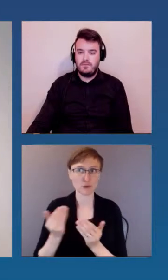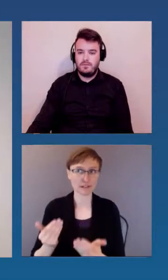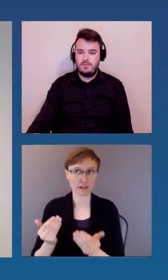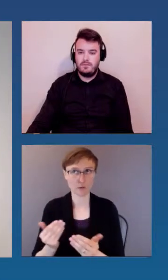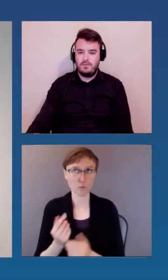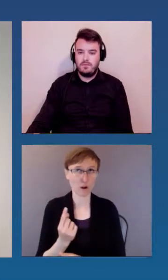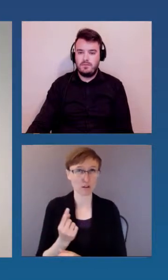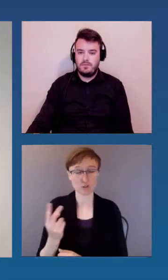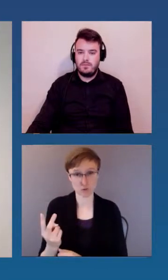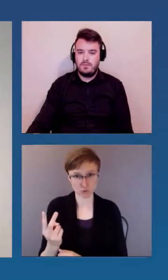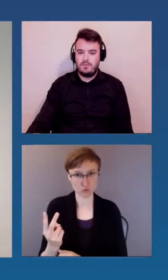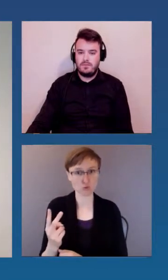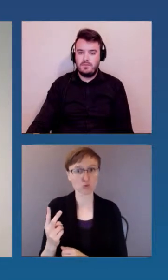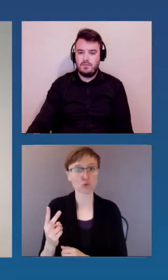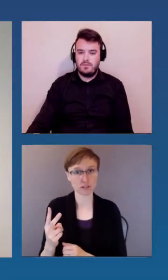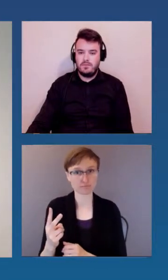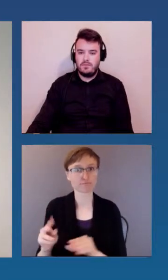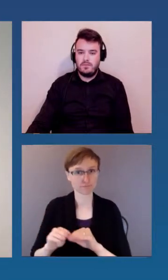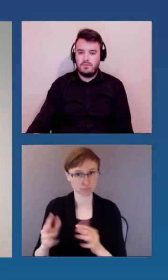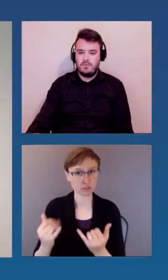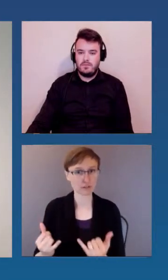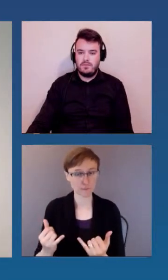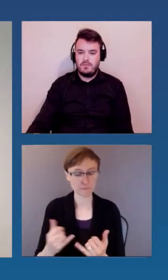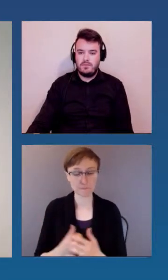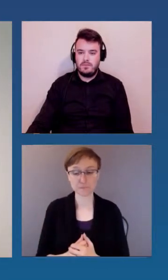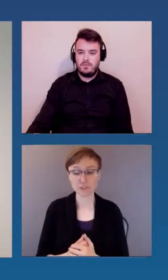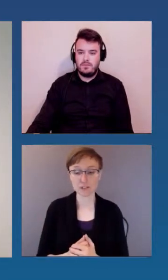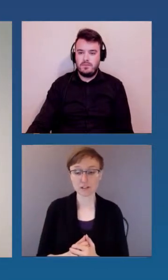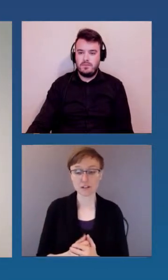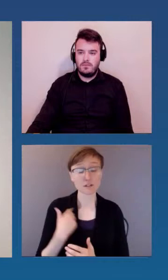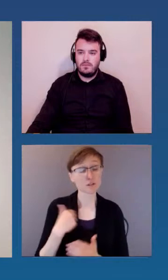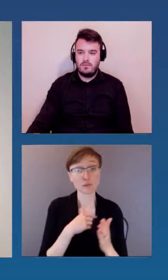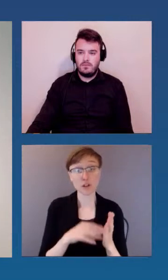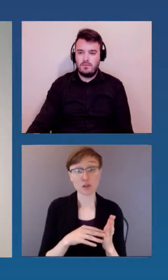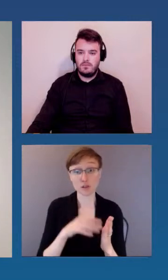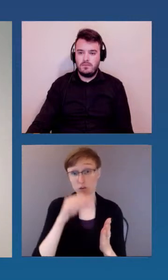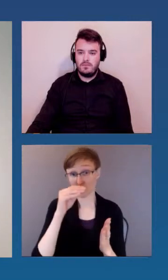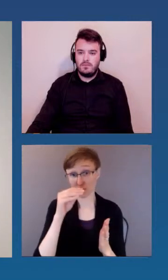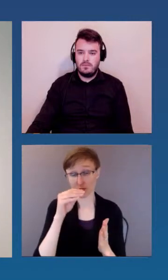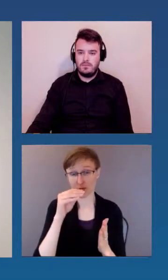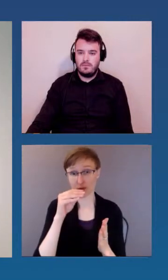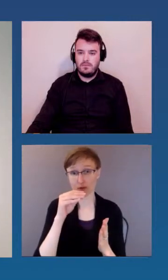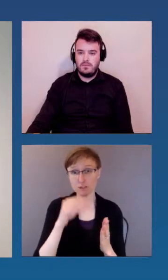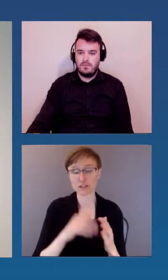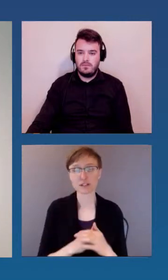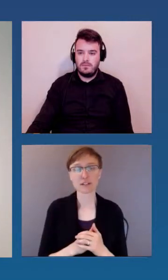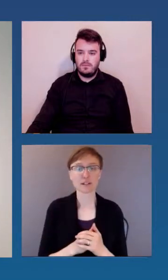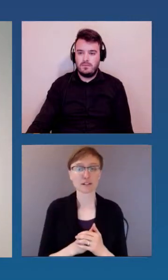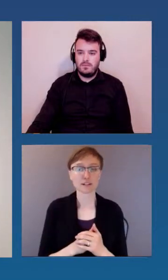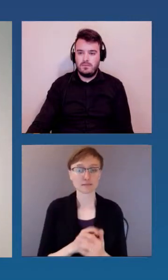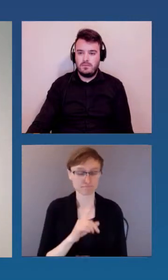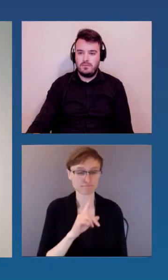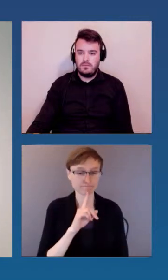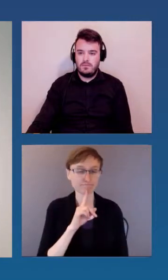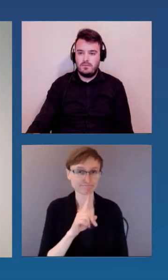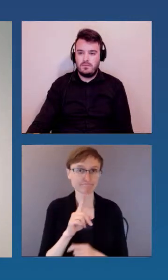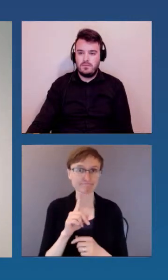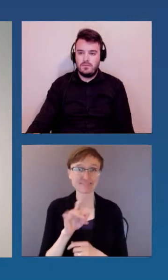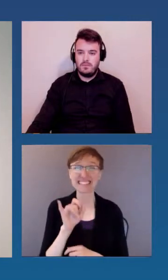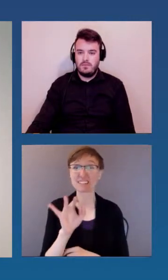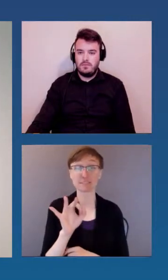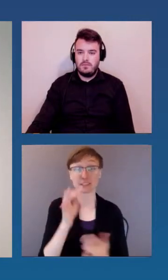Thank you. This will be a question for Dr. Etches. Just wondering if there are any lessons that Ottawa Public Health has learned